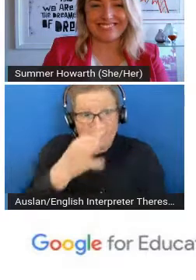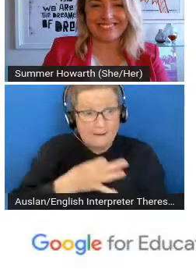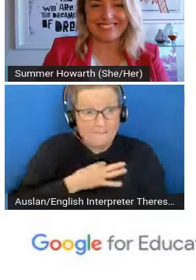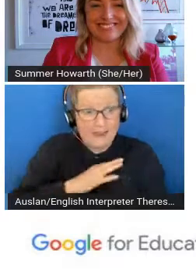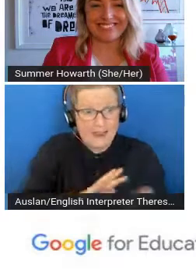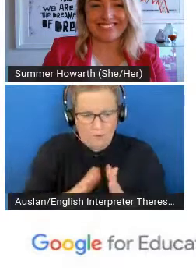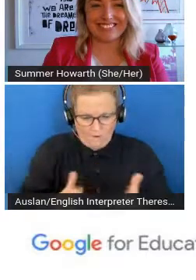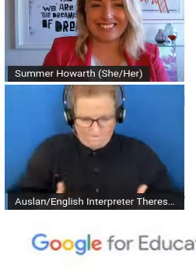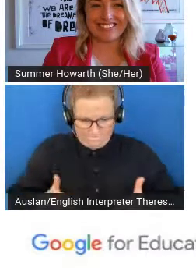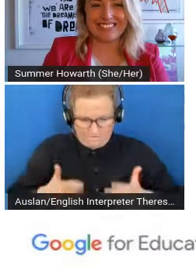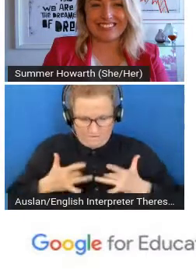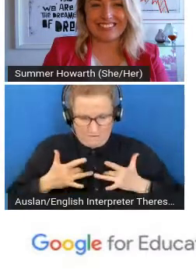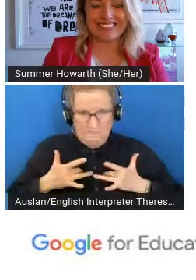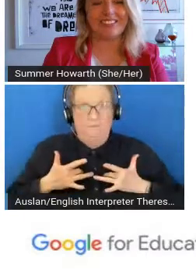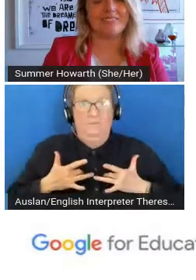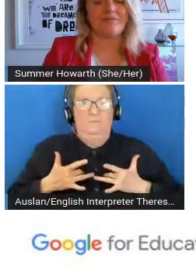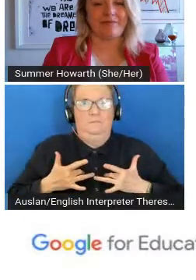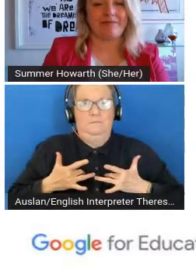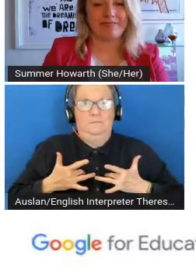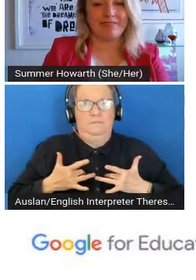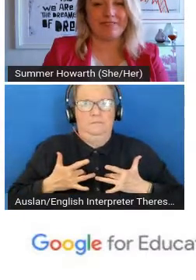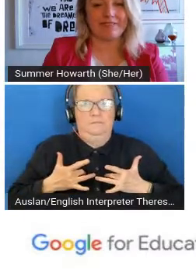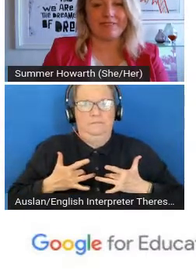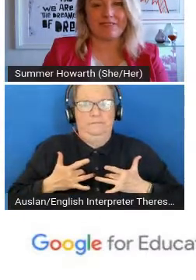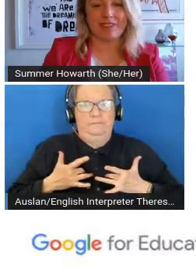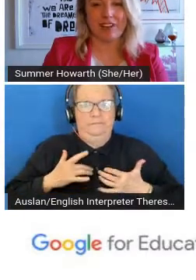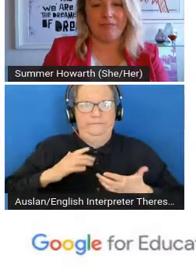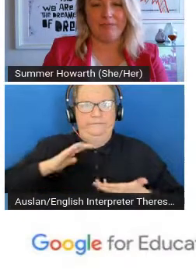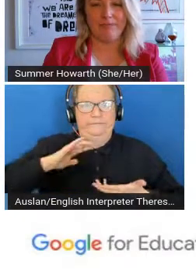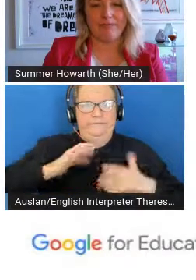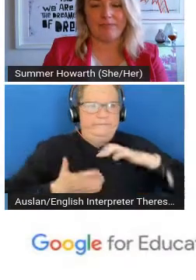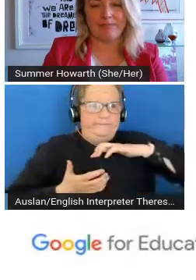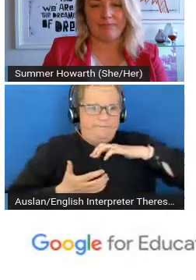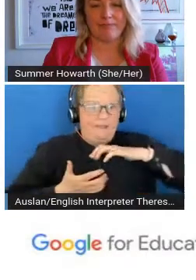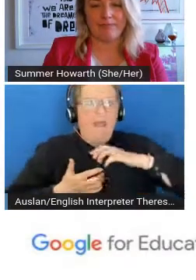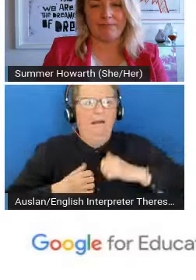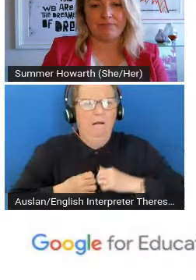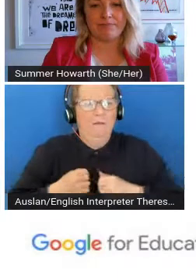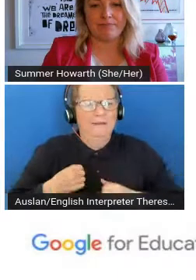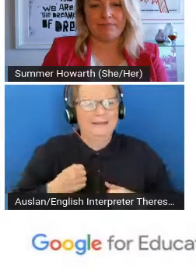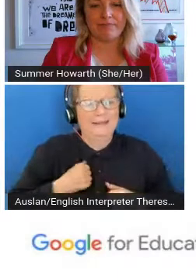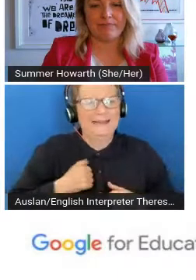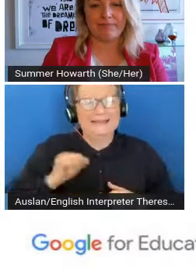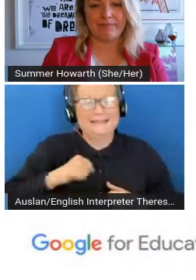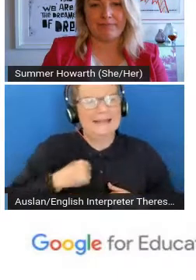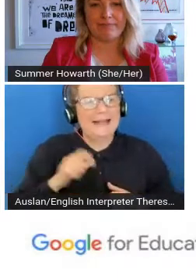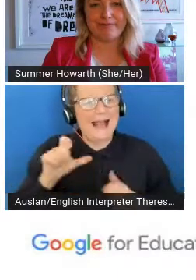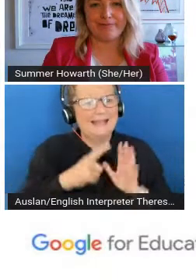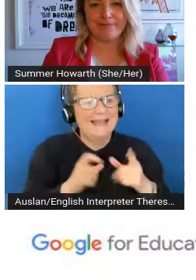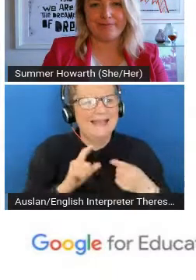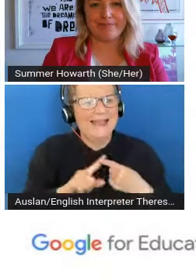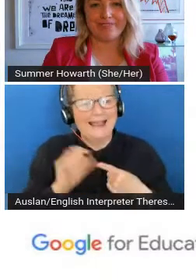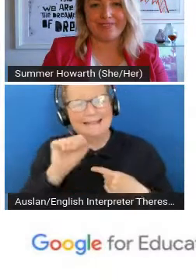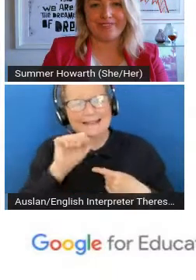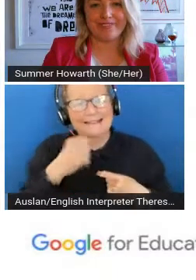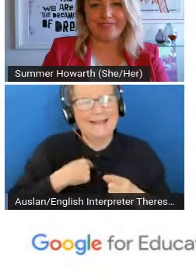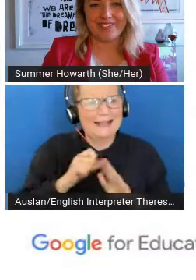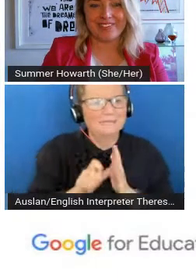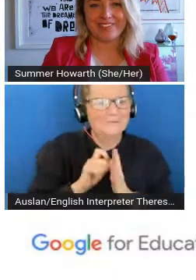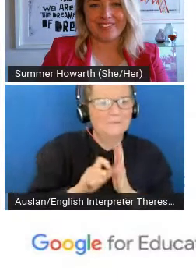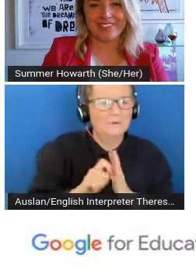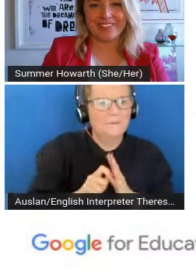it, that changes everything, right? That changes everything. So I really love the language of these questions. I